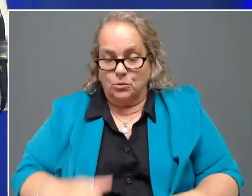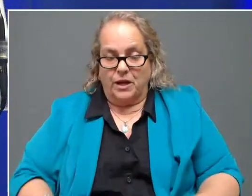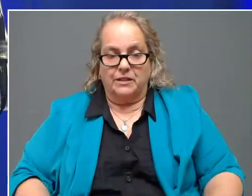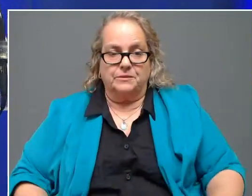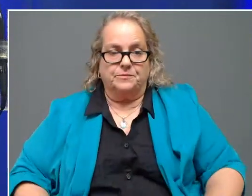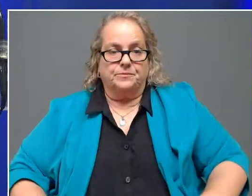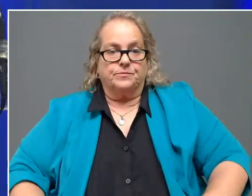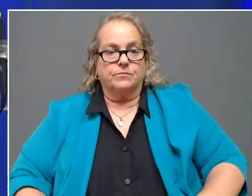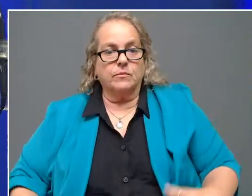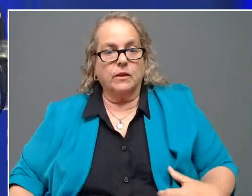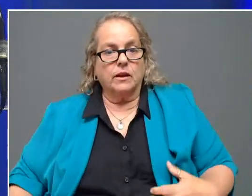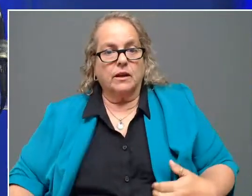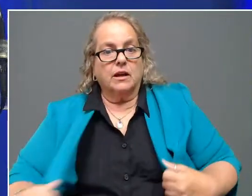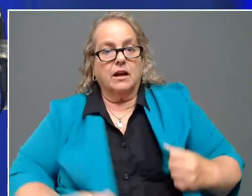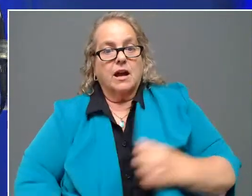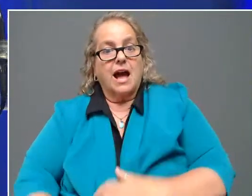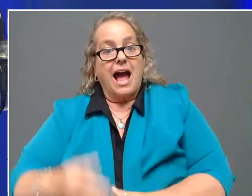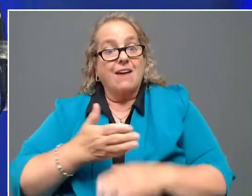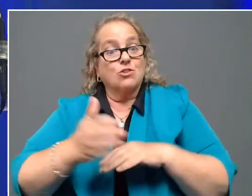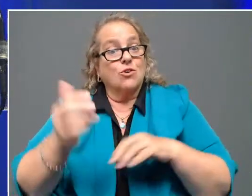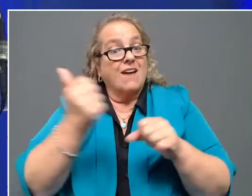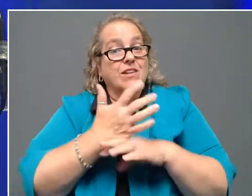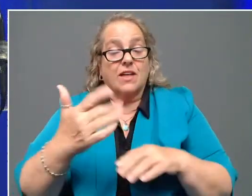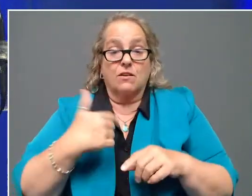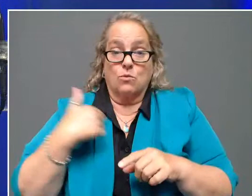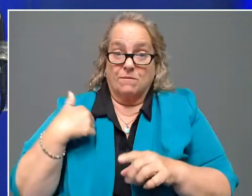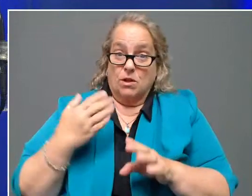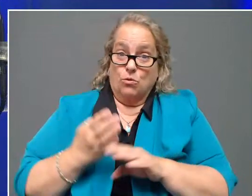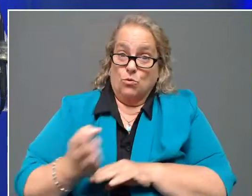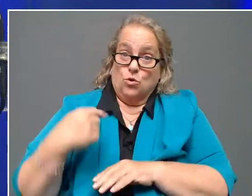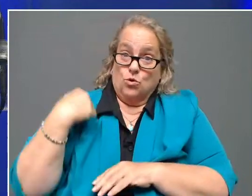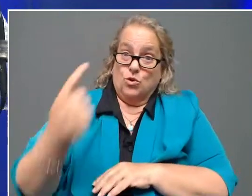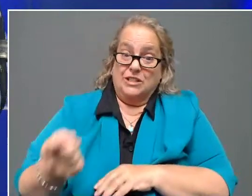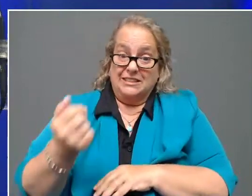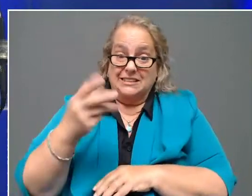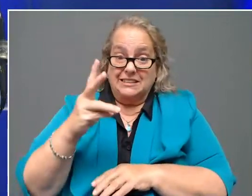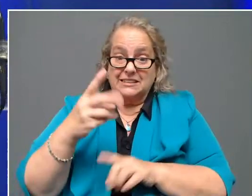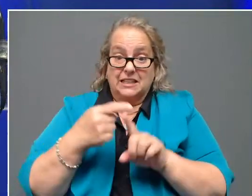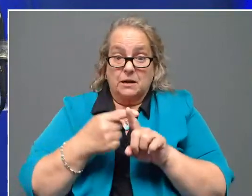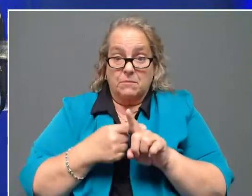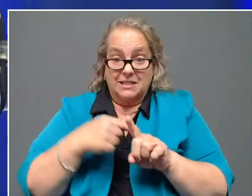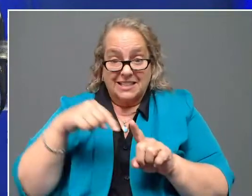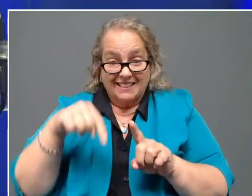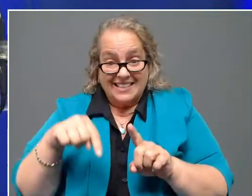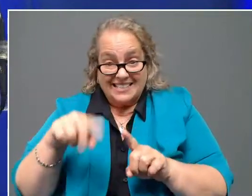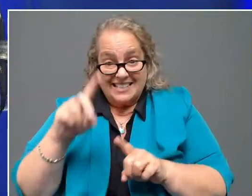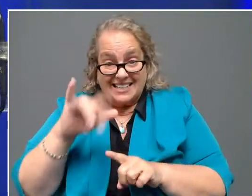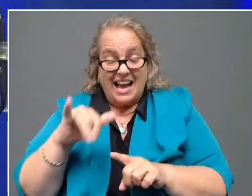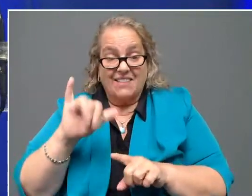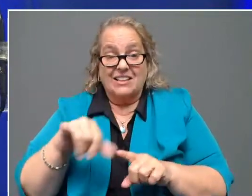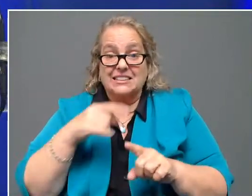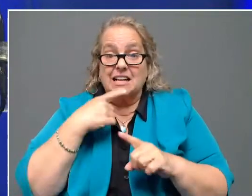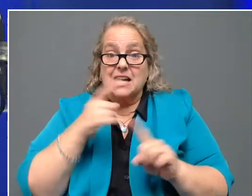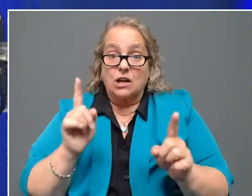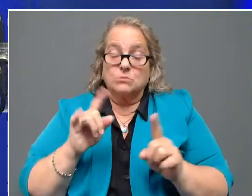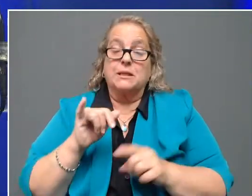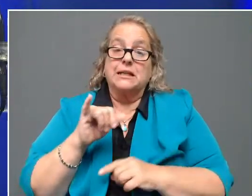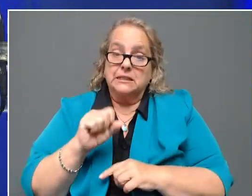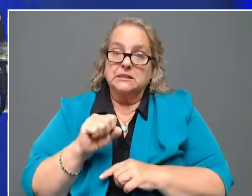After everything we've been through the last 16 months, this day, this announcement is particularly